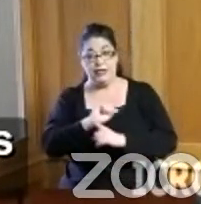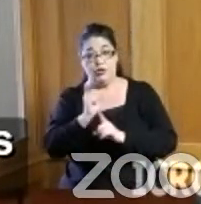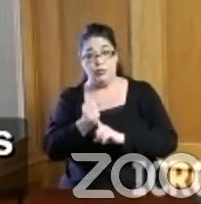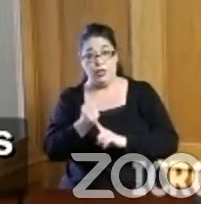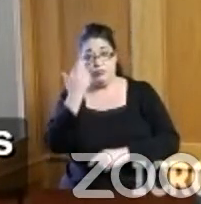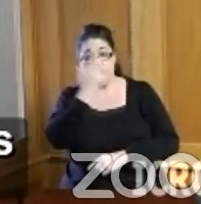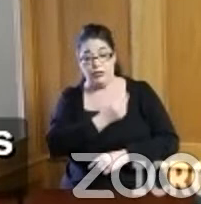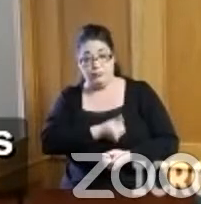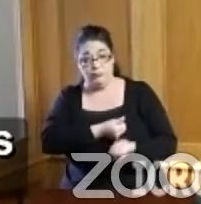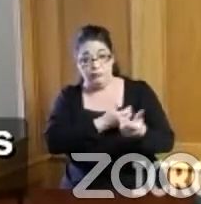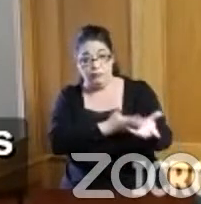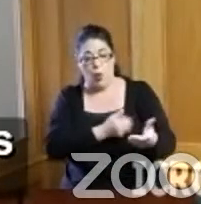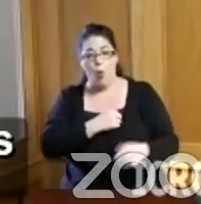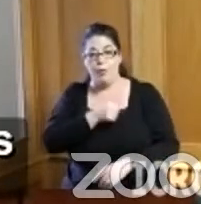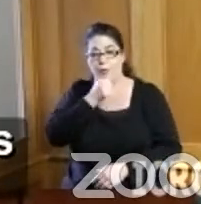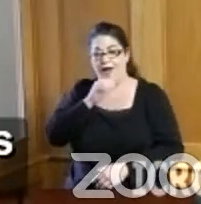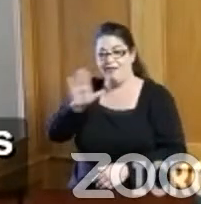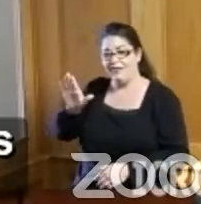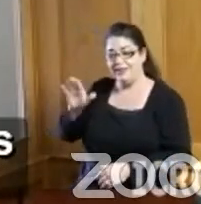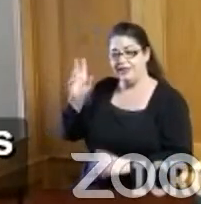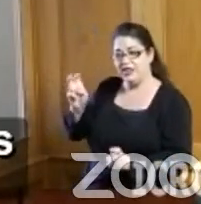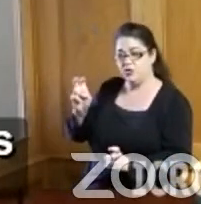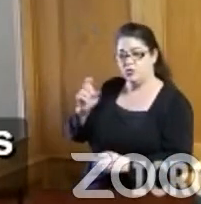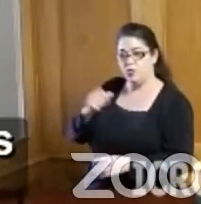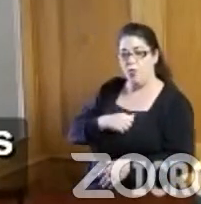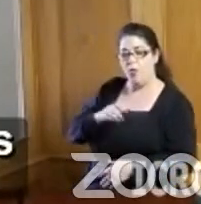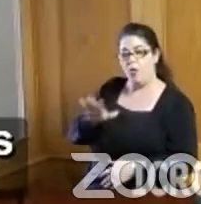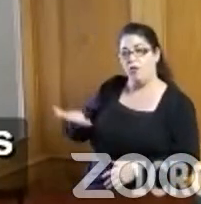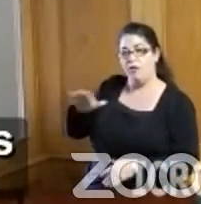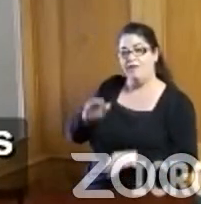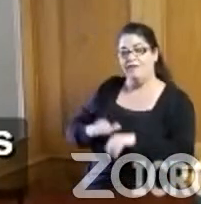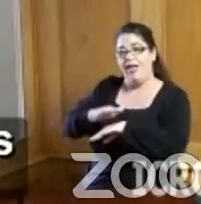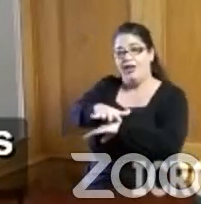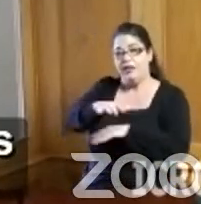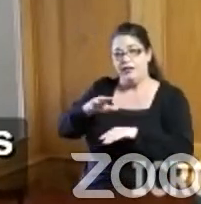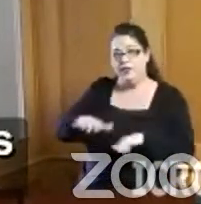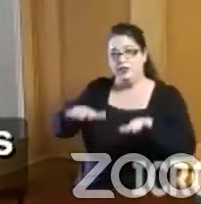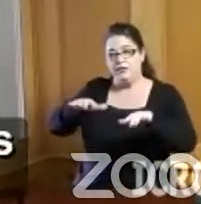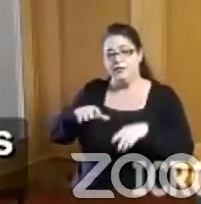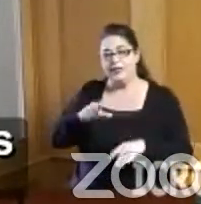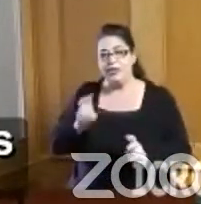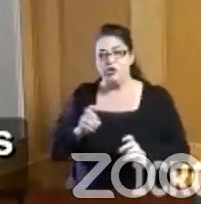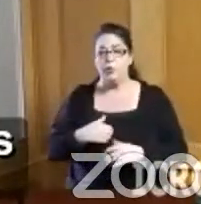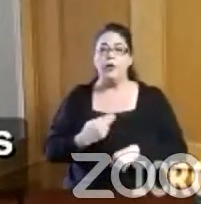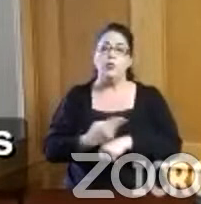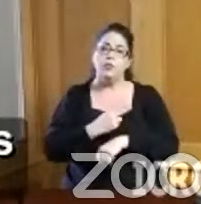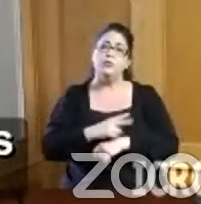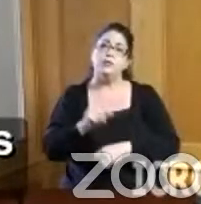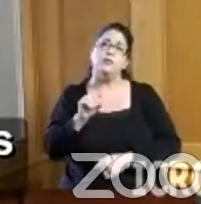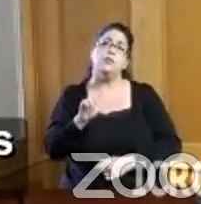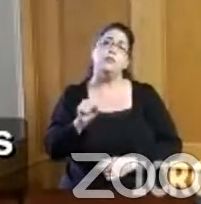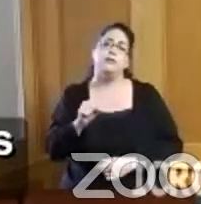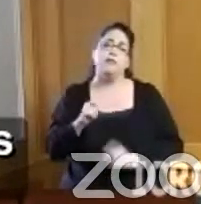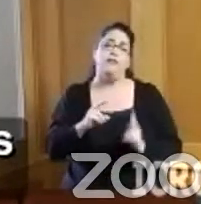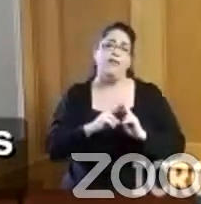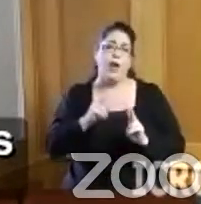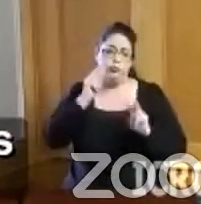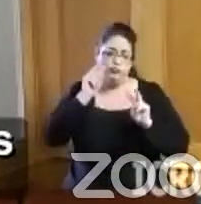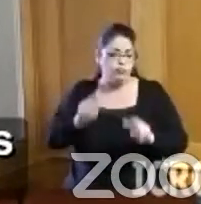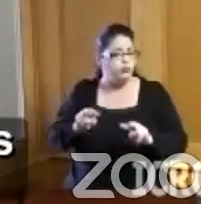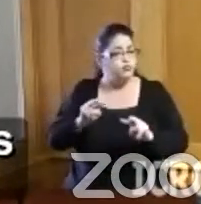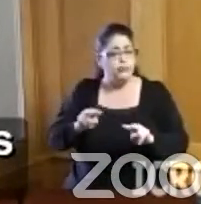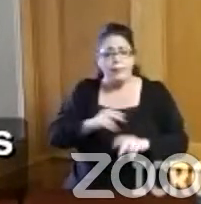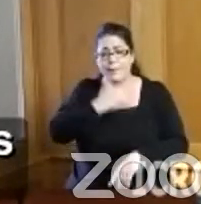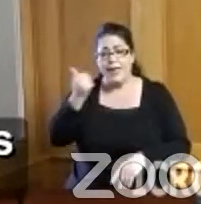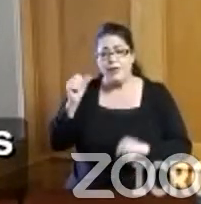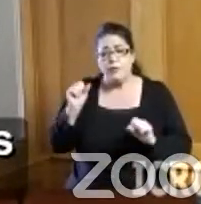is a private issue or an overland flooding issue. So we have tools that we're using. We're very diligent to try to do the